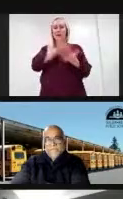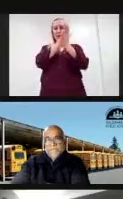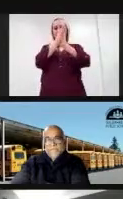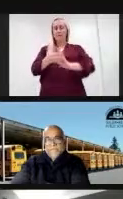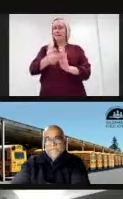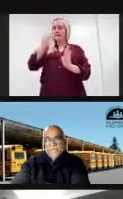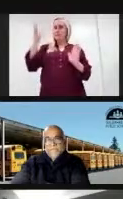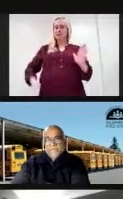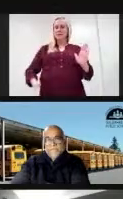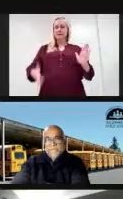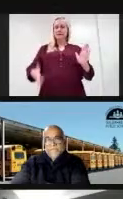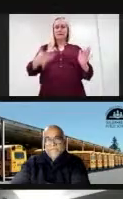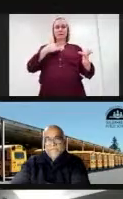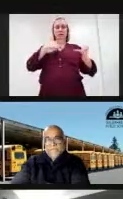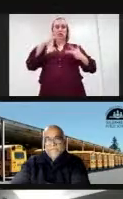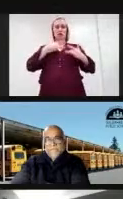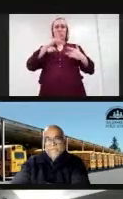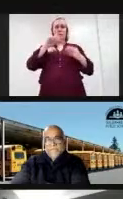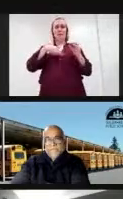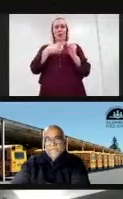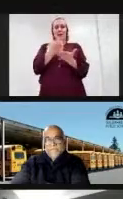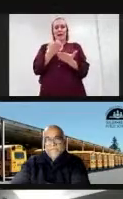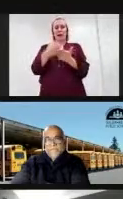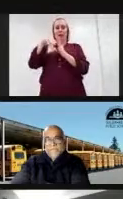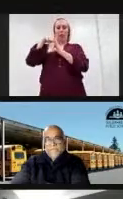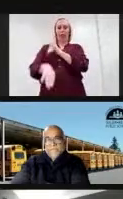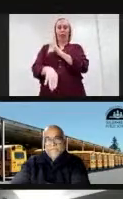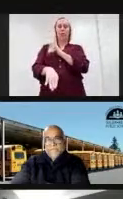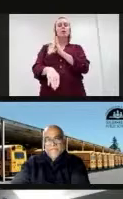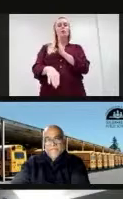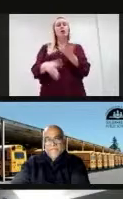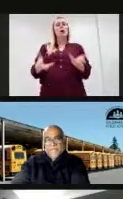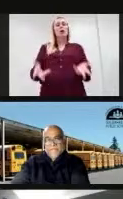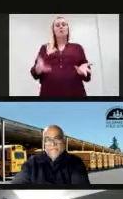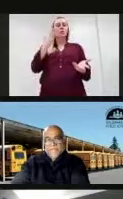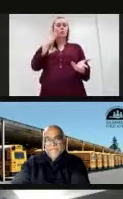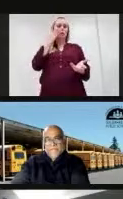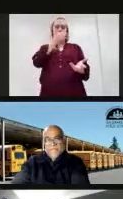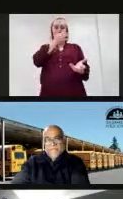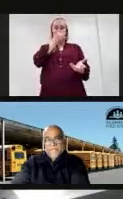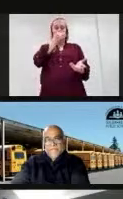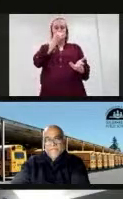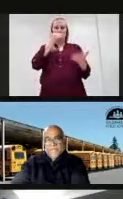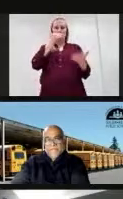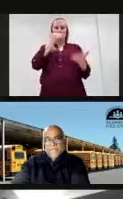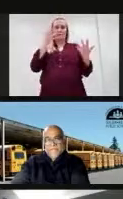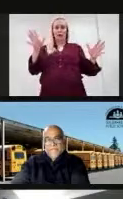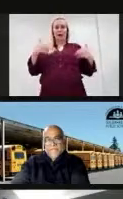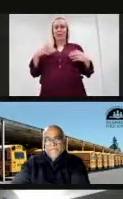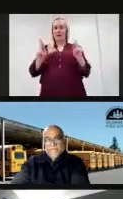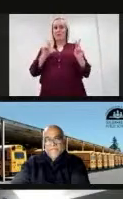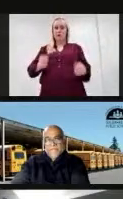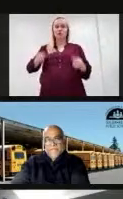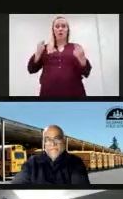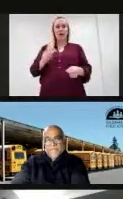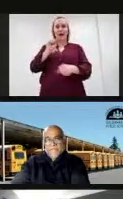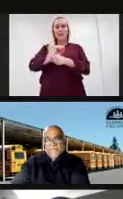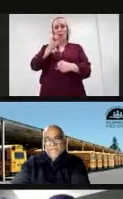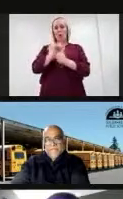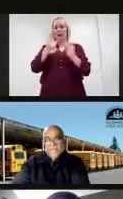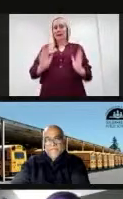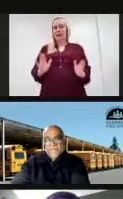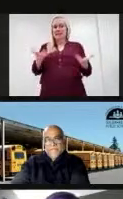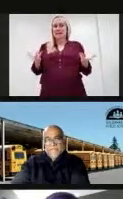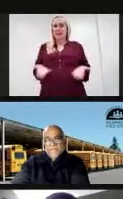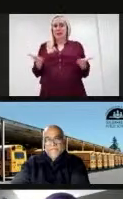concerned about an economic downturn. And, you know, we've already got people struggling as employees, you know,